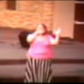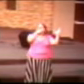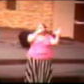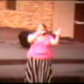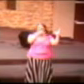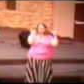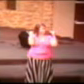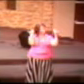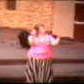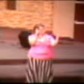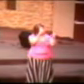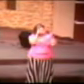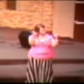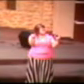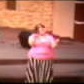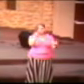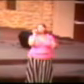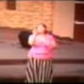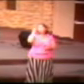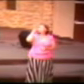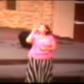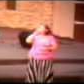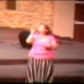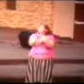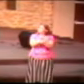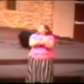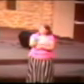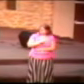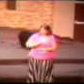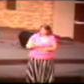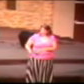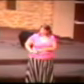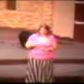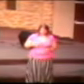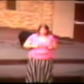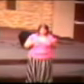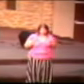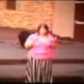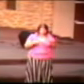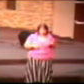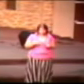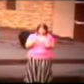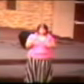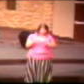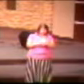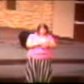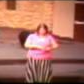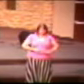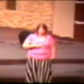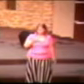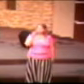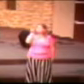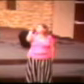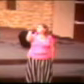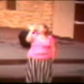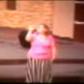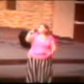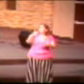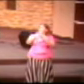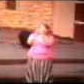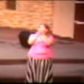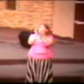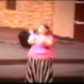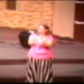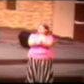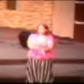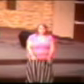what it might look like if you were king and our lives were given completely to you. It is in your name that we pray,